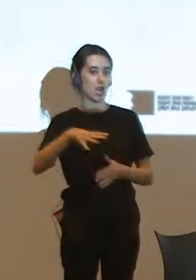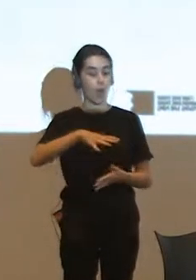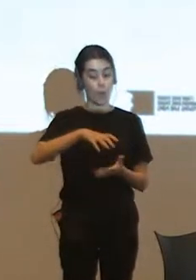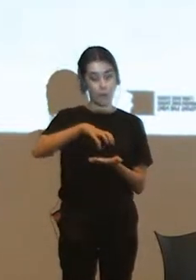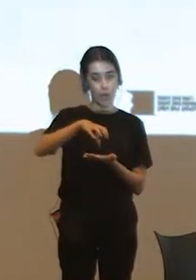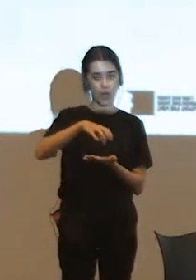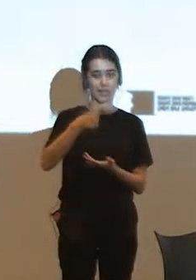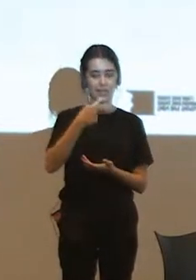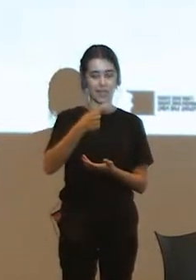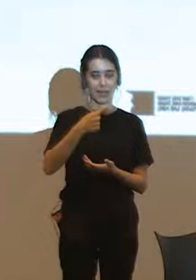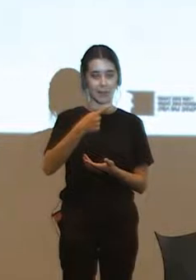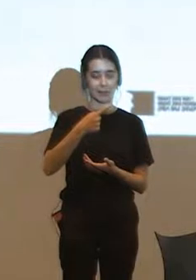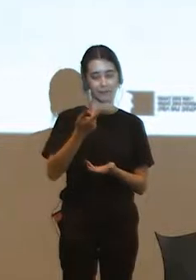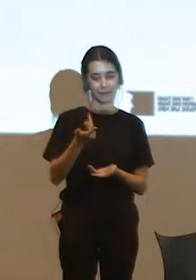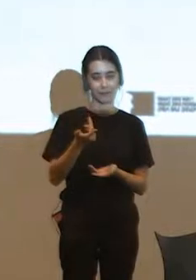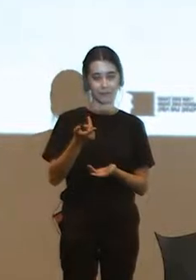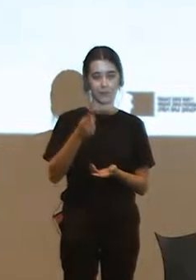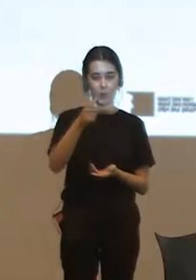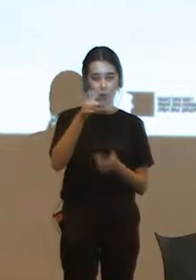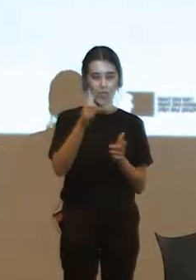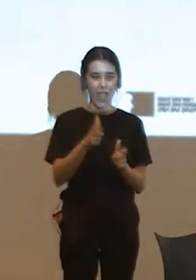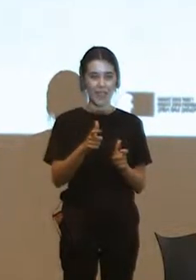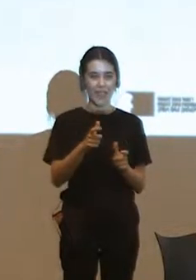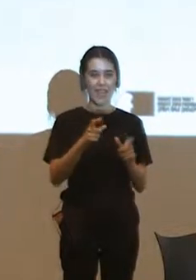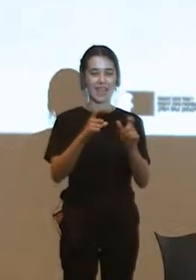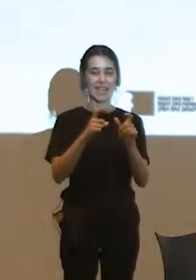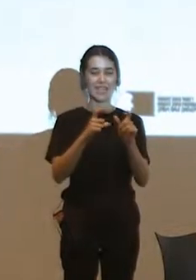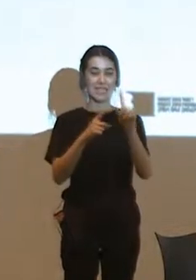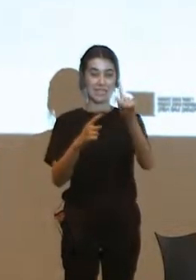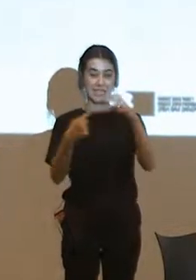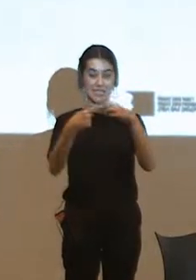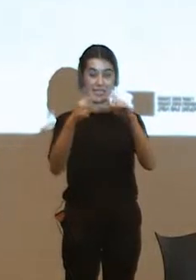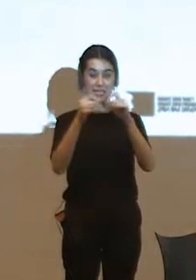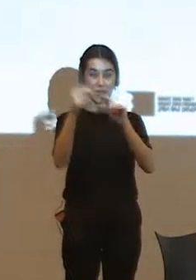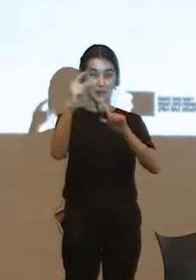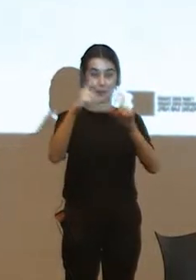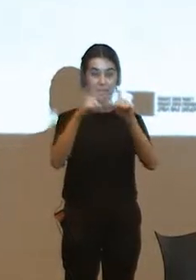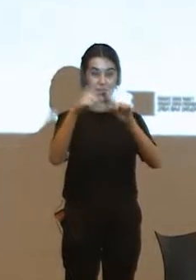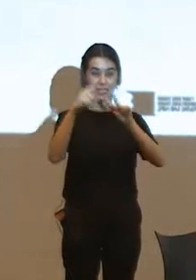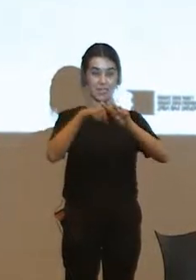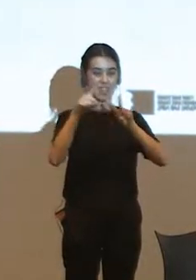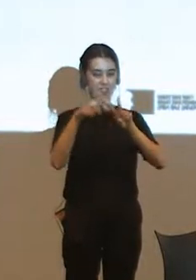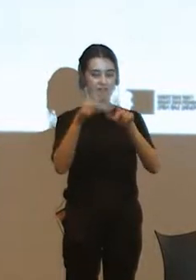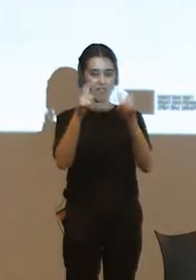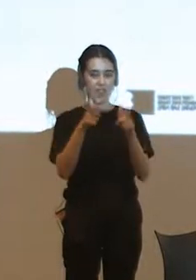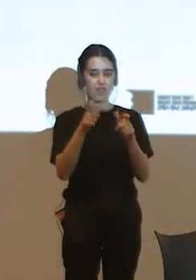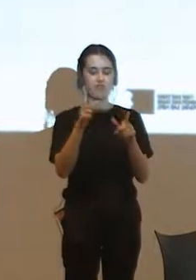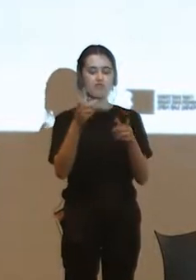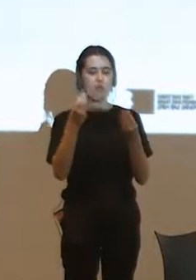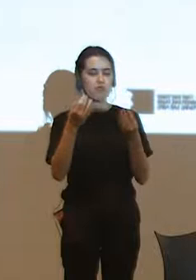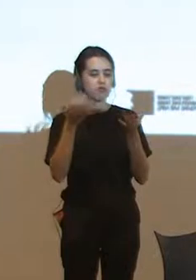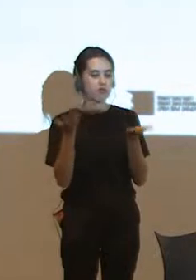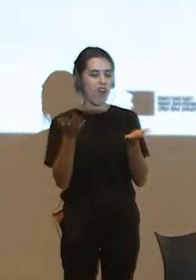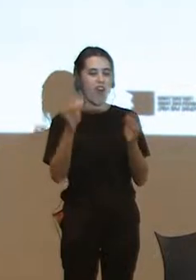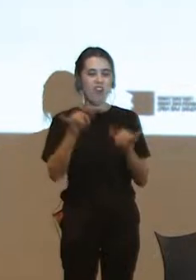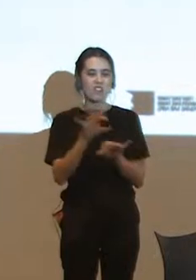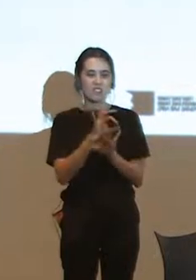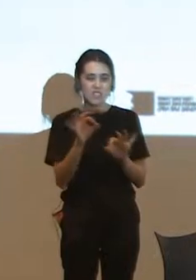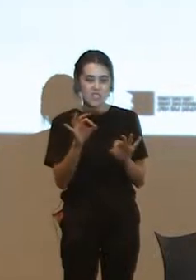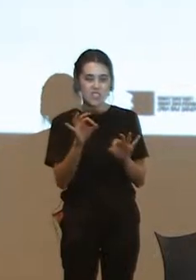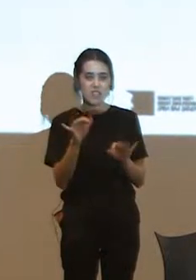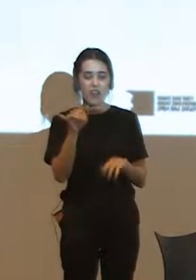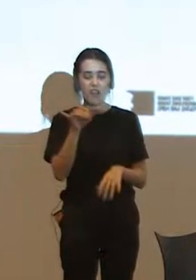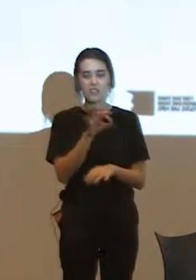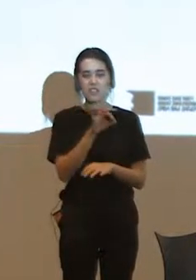undue procedure which completely lacked any kind of fairness they rejected somebody and could not deport them